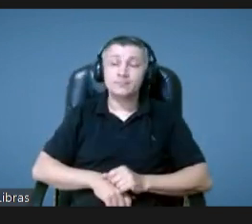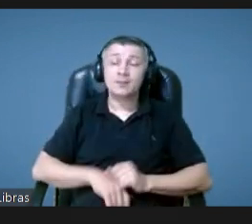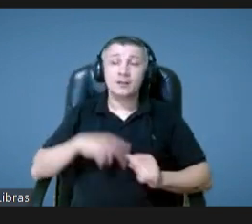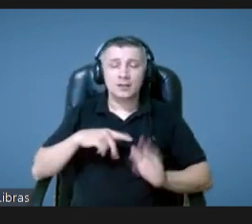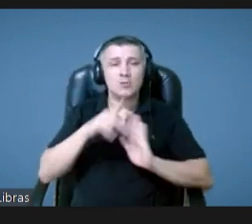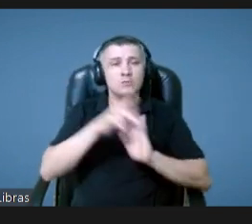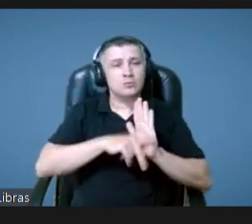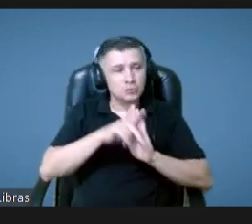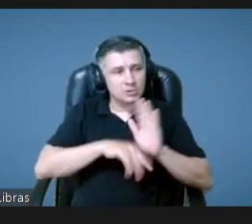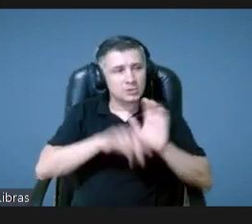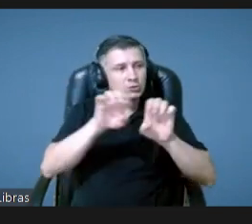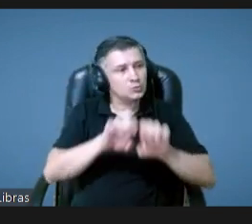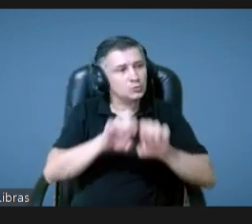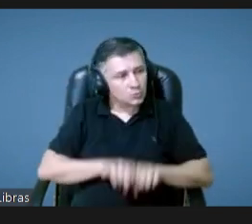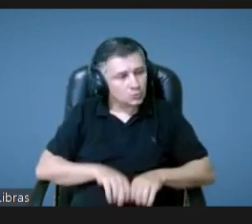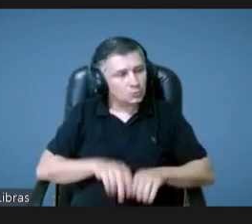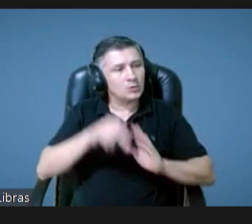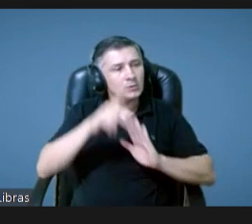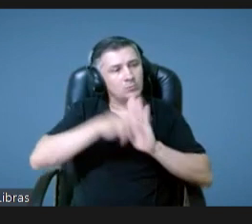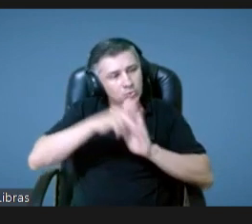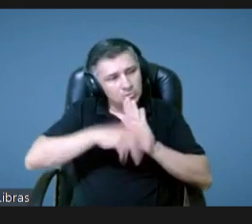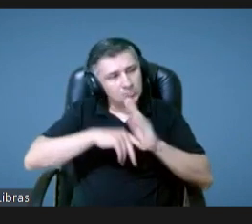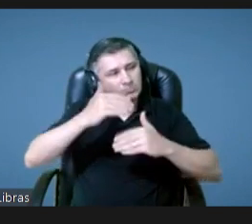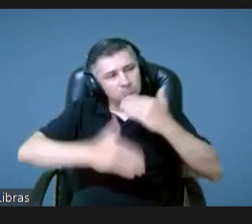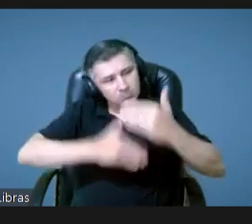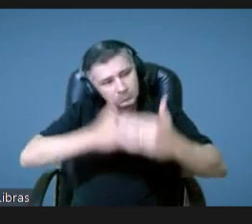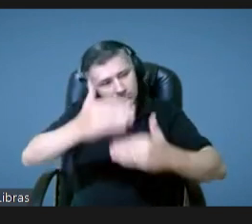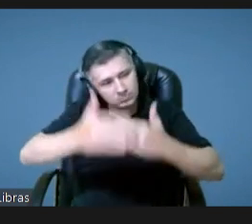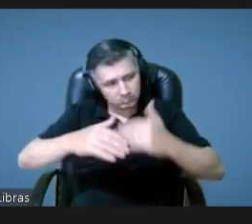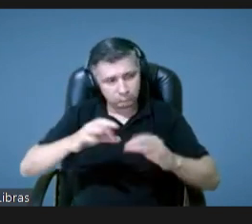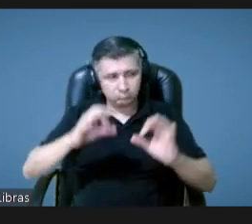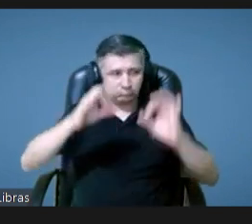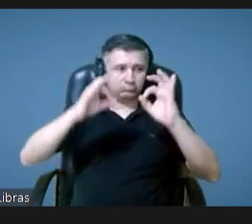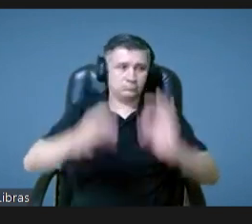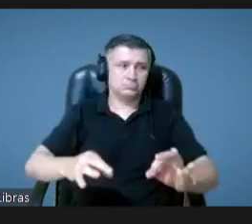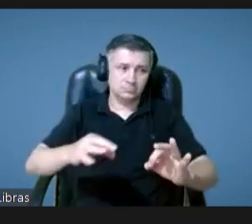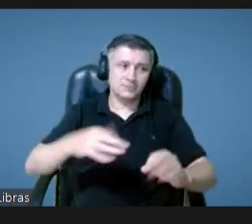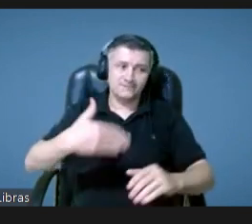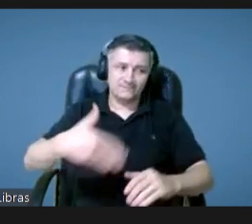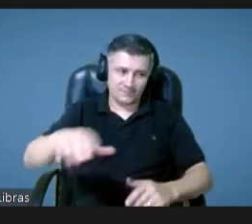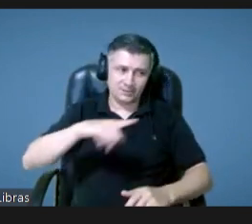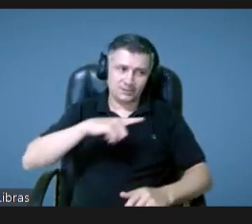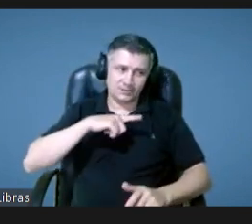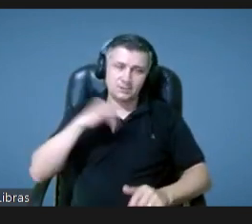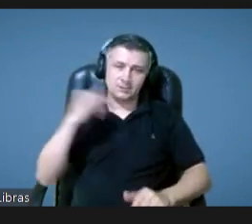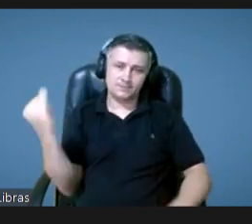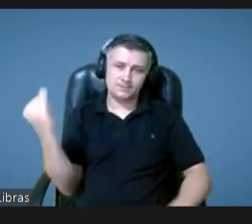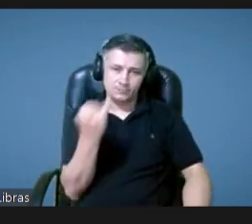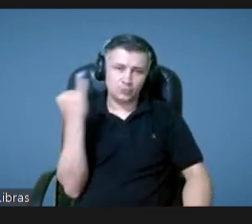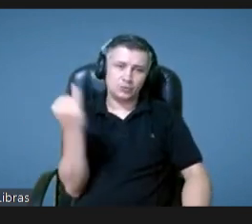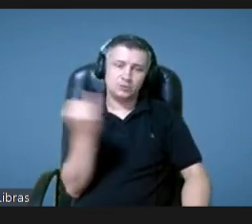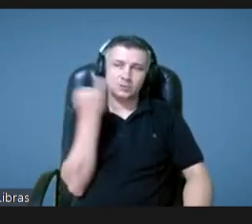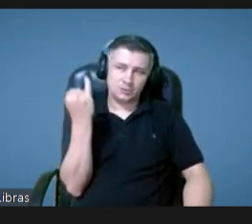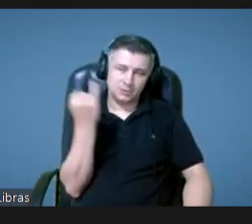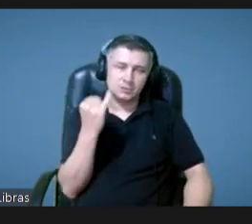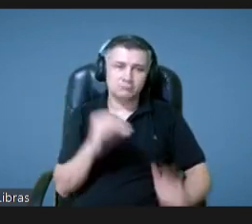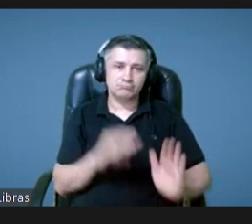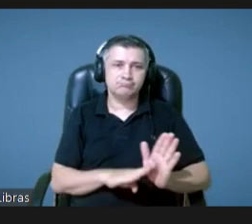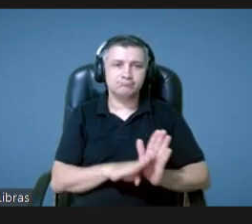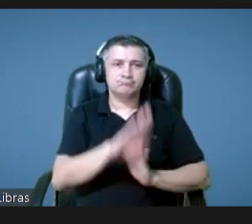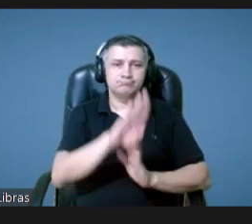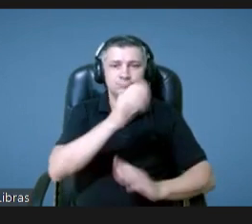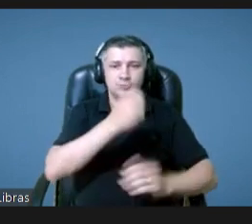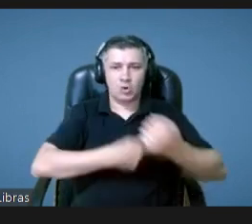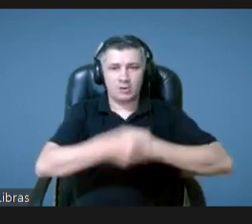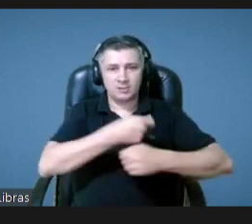So this is an infrastructure project, a long-term project, and a project that has